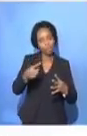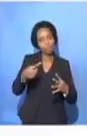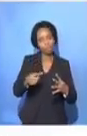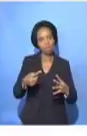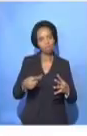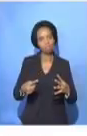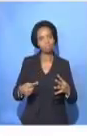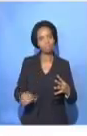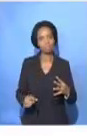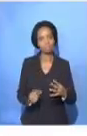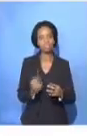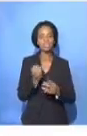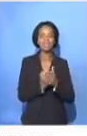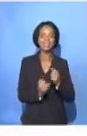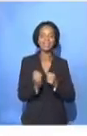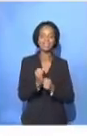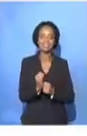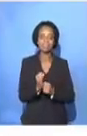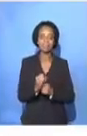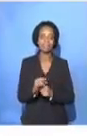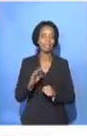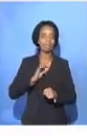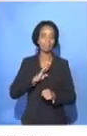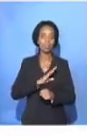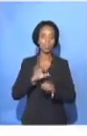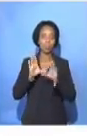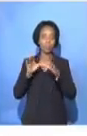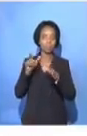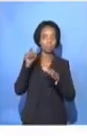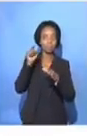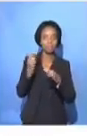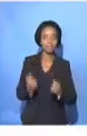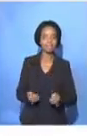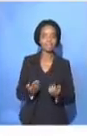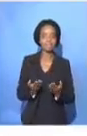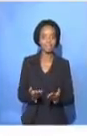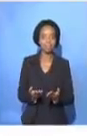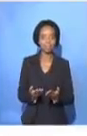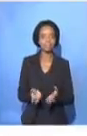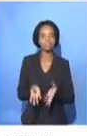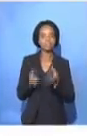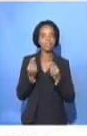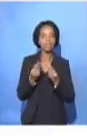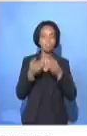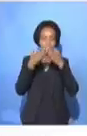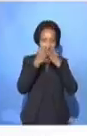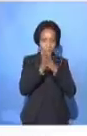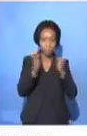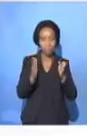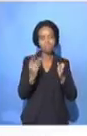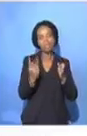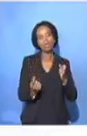by an independent audit firm whose services were procured through an open tender.